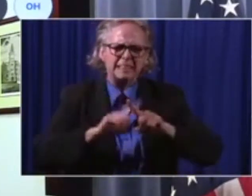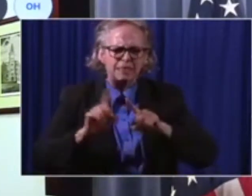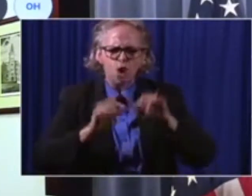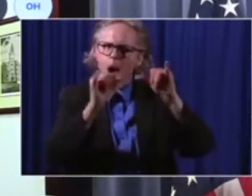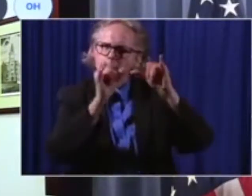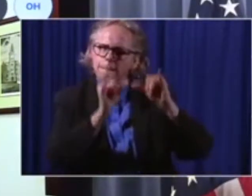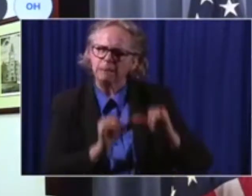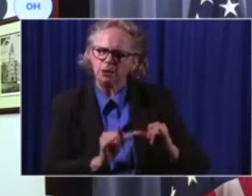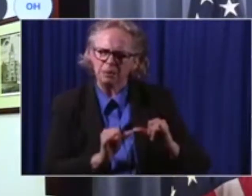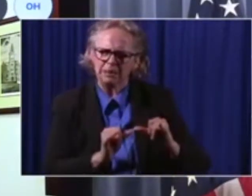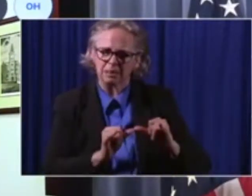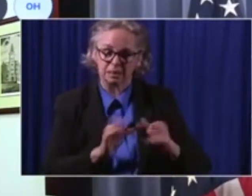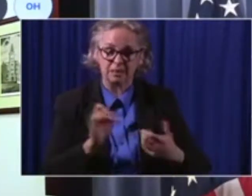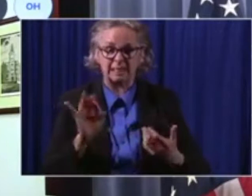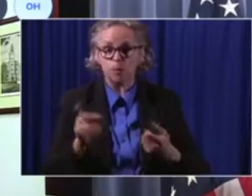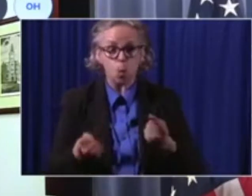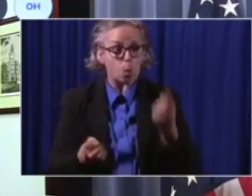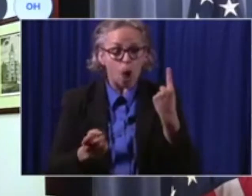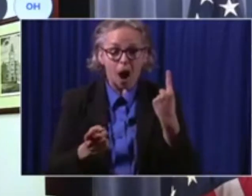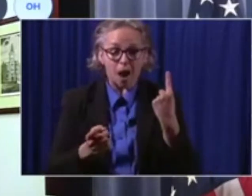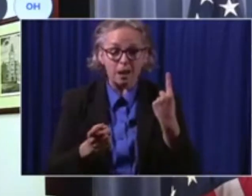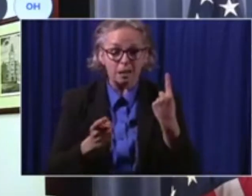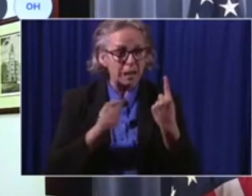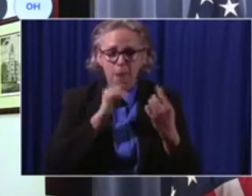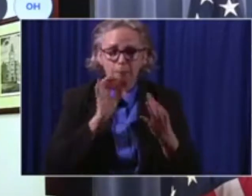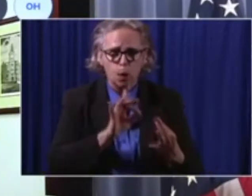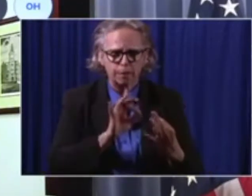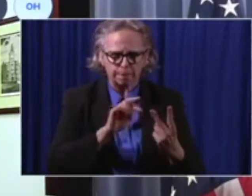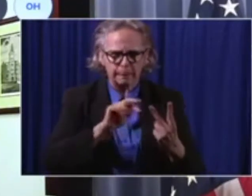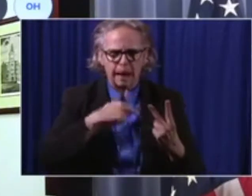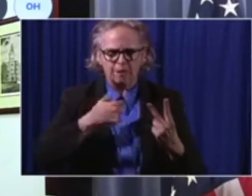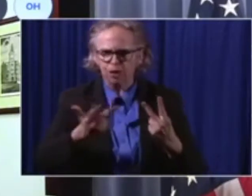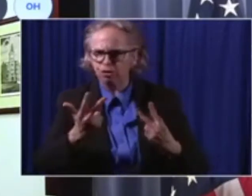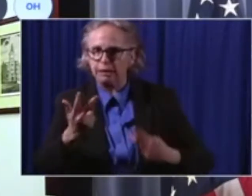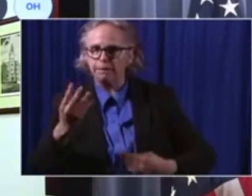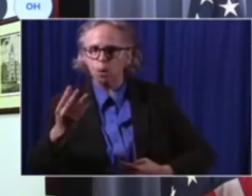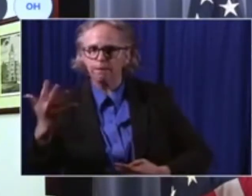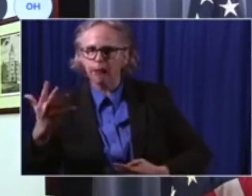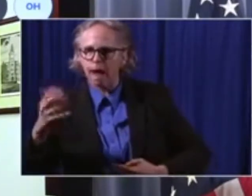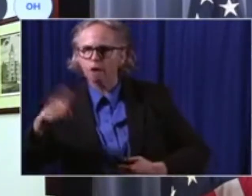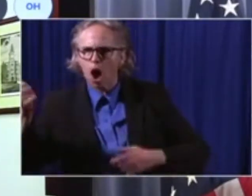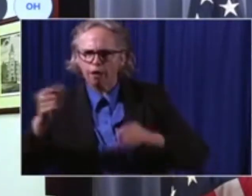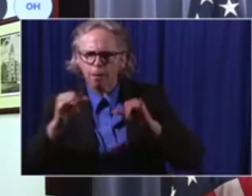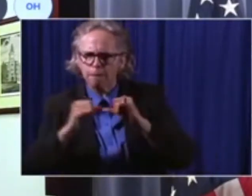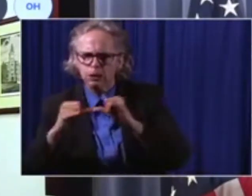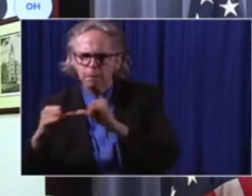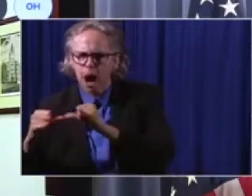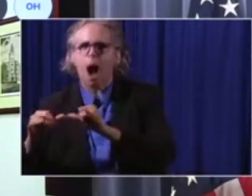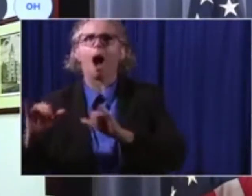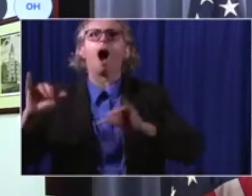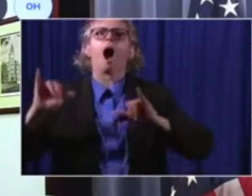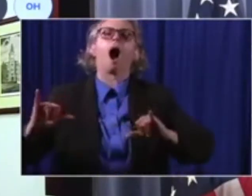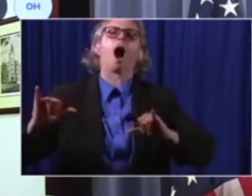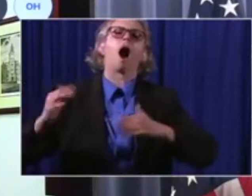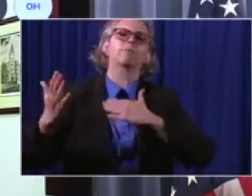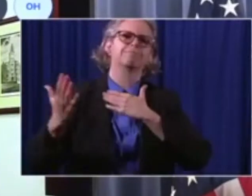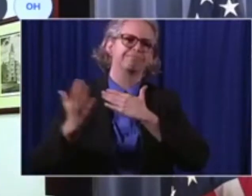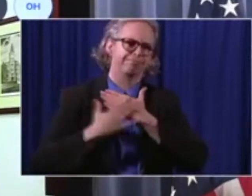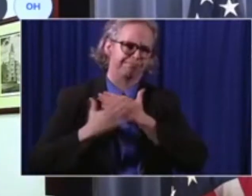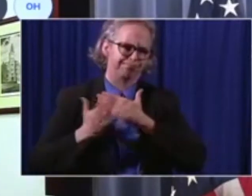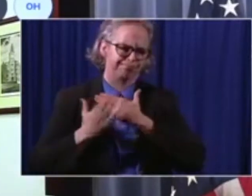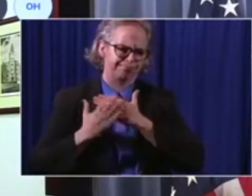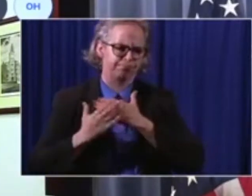imperfect, but if you have 3 or 4 or 5 metrics all trending in a worsening direction, it helps make sure that you're giving